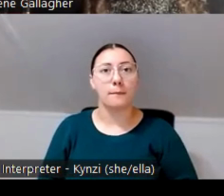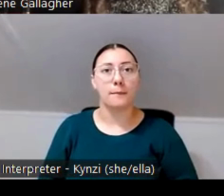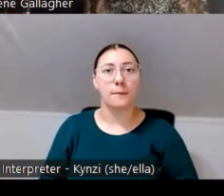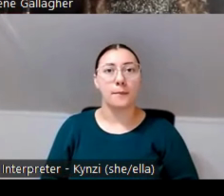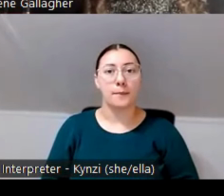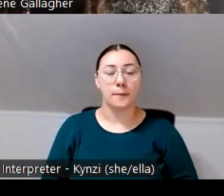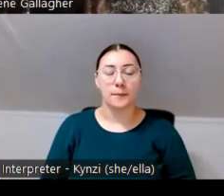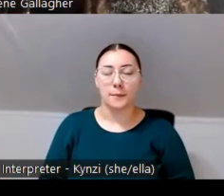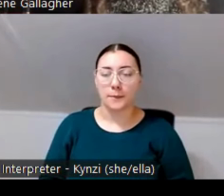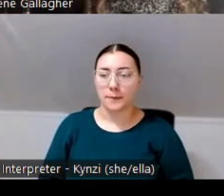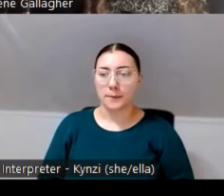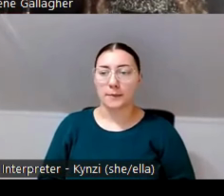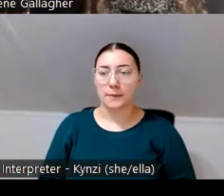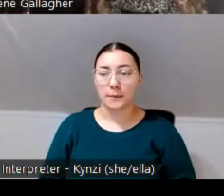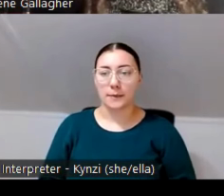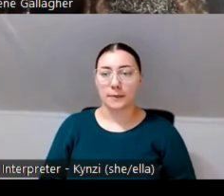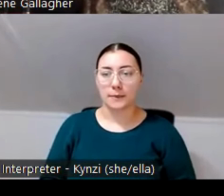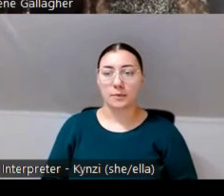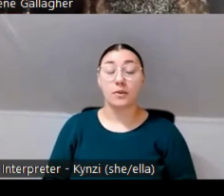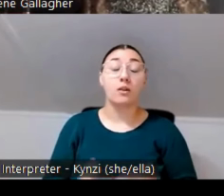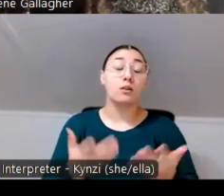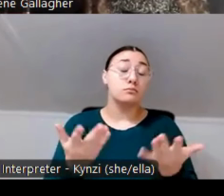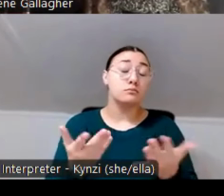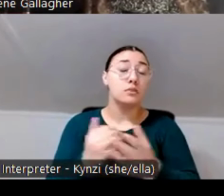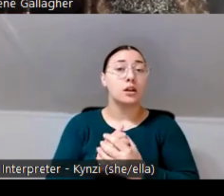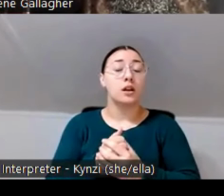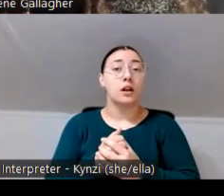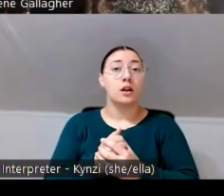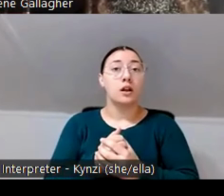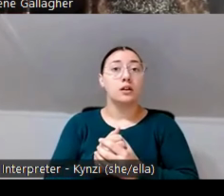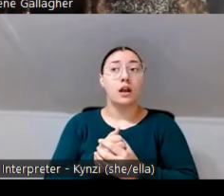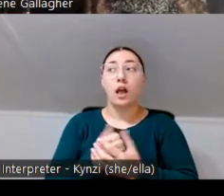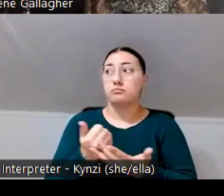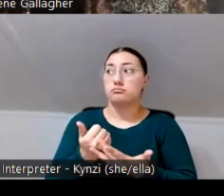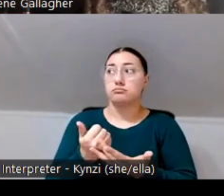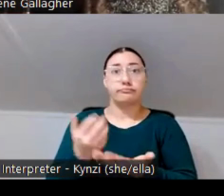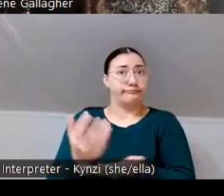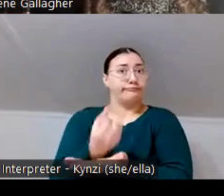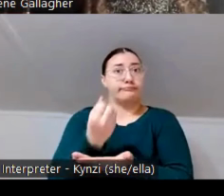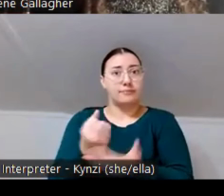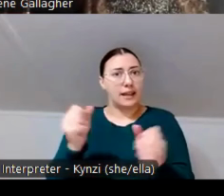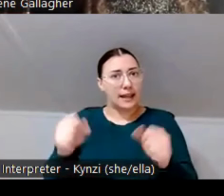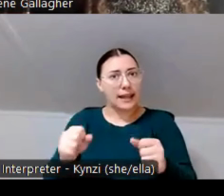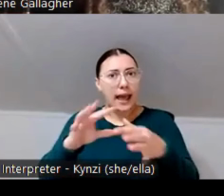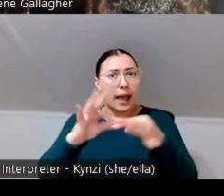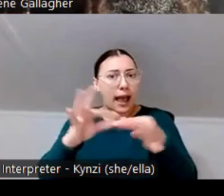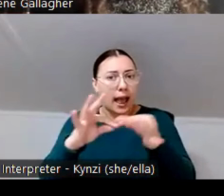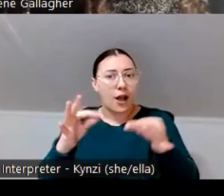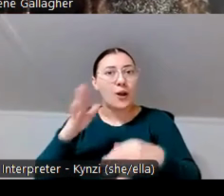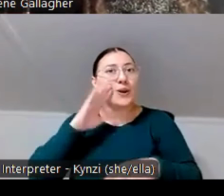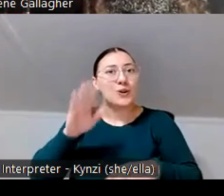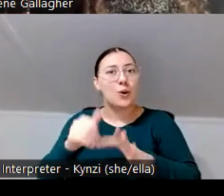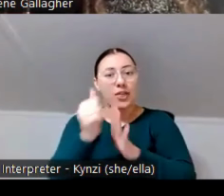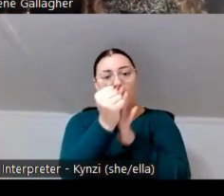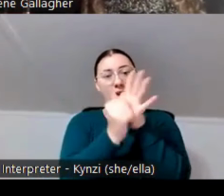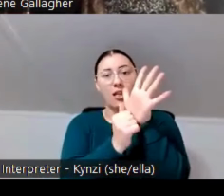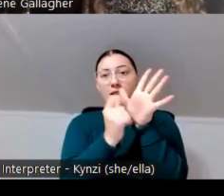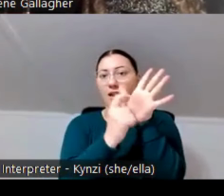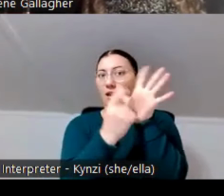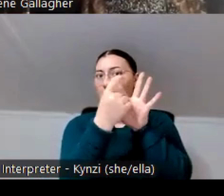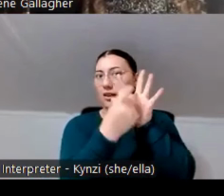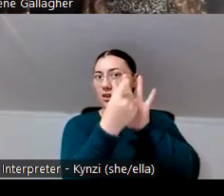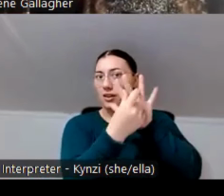You can also talk about how mittens are different from gloves. How many fingers do each